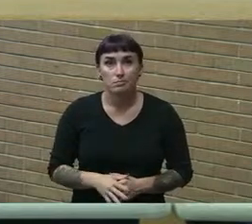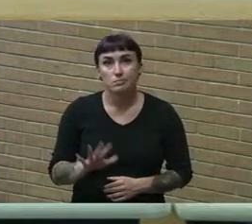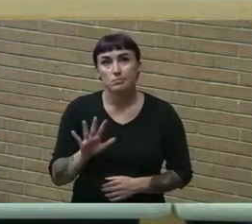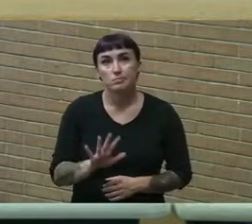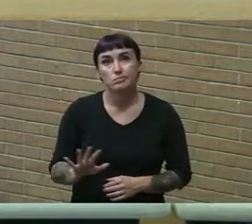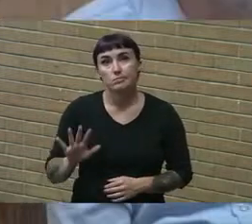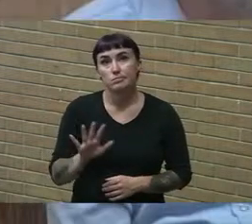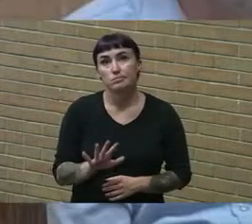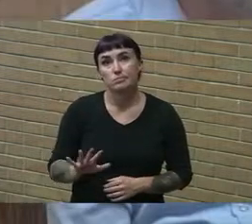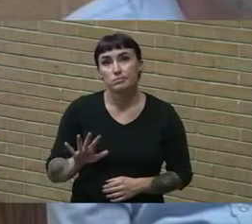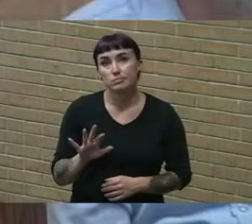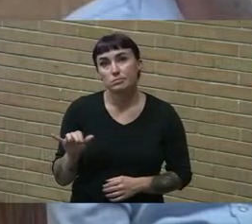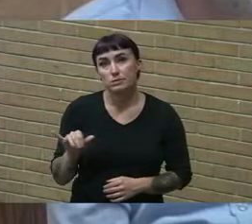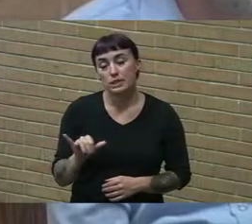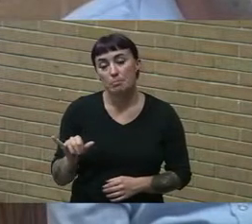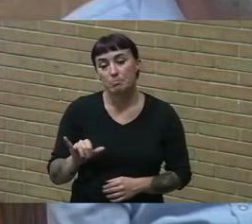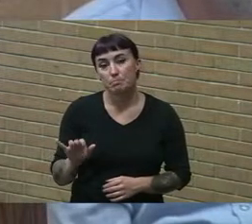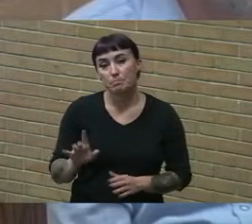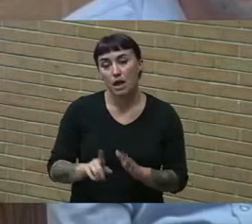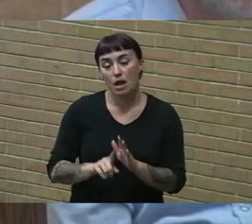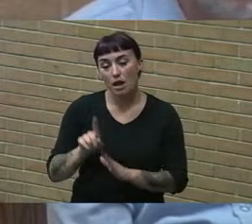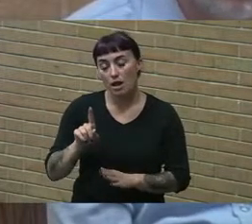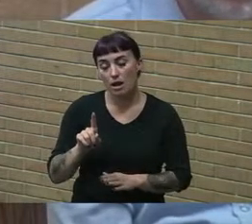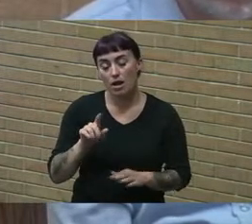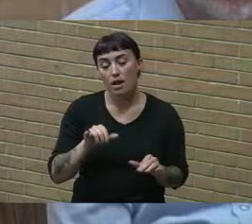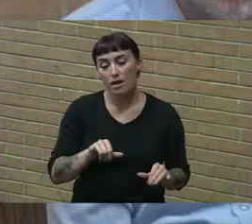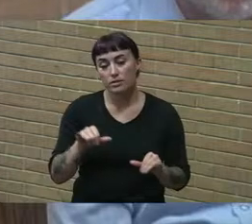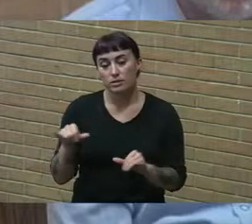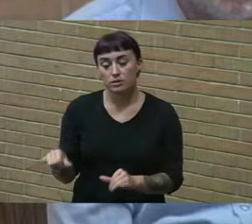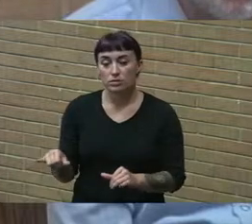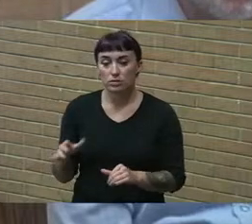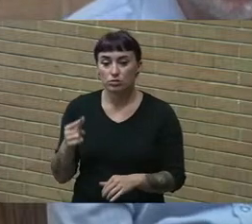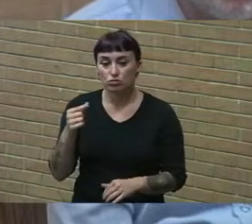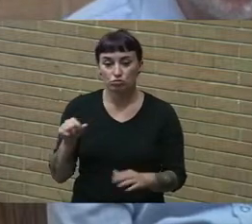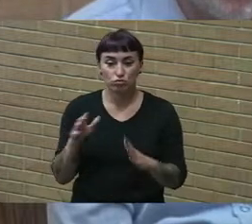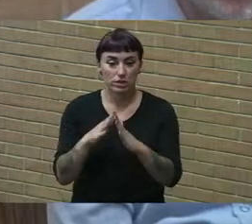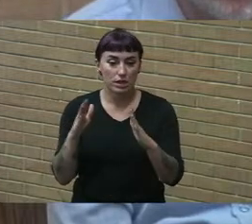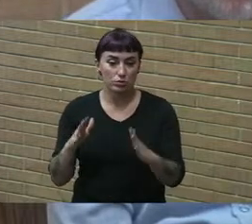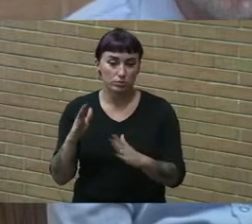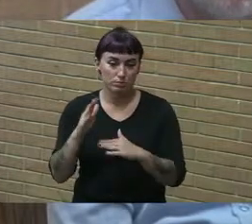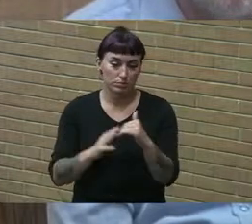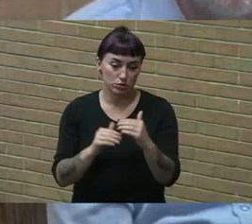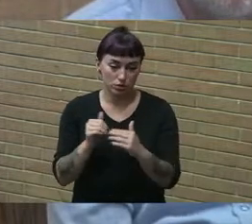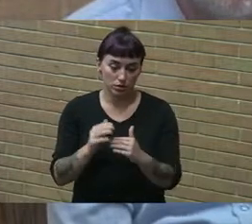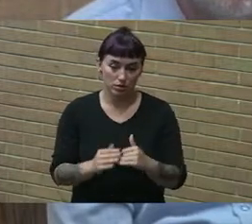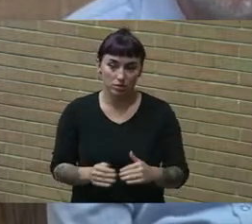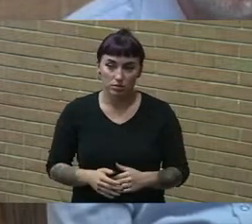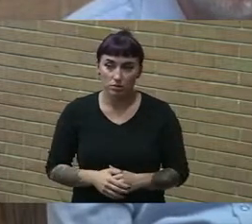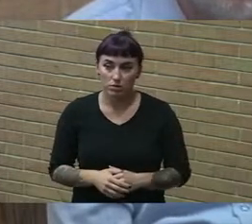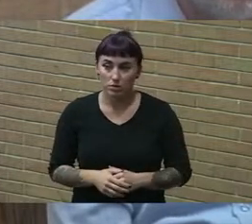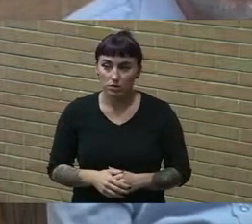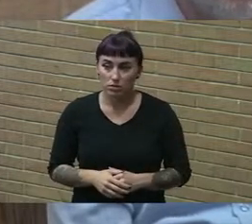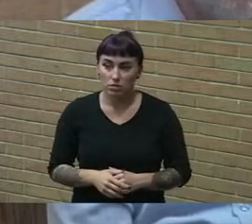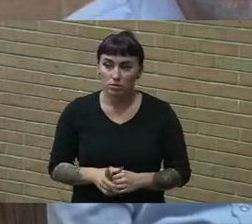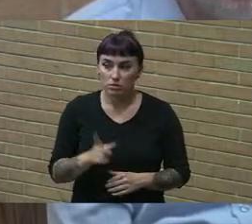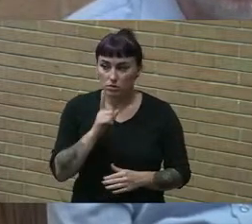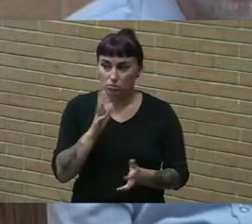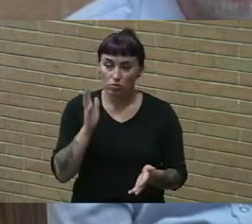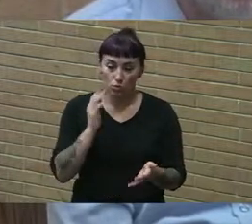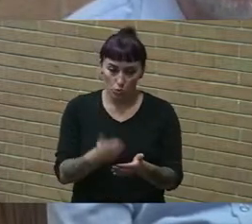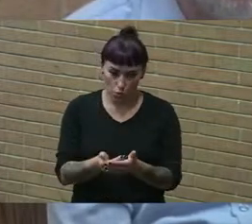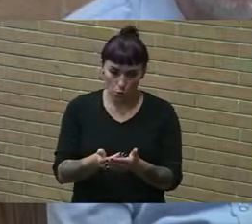roughly the same height as the greenhouse buildings. They are closer,